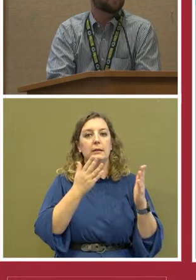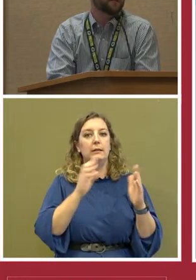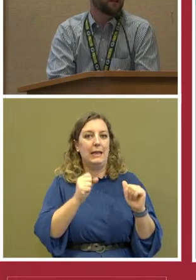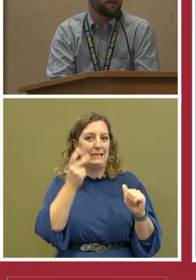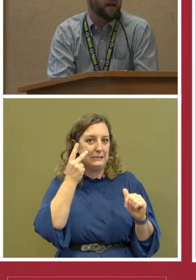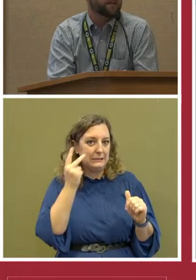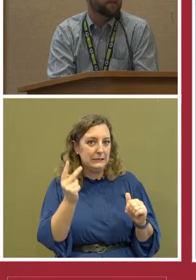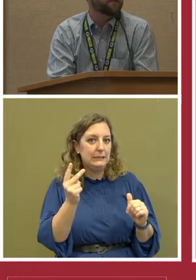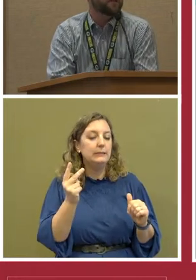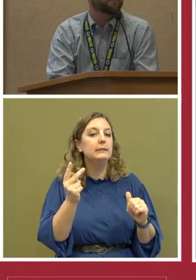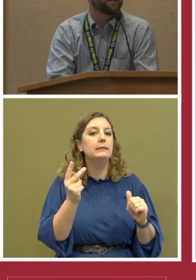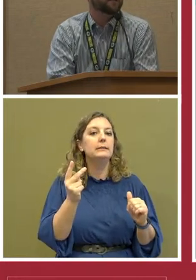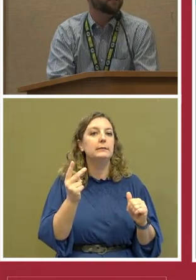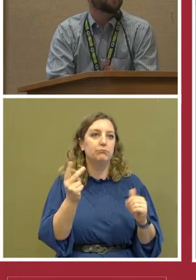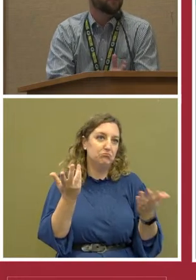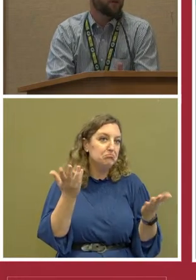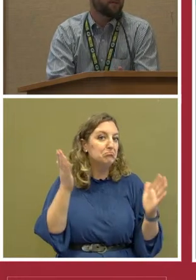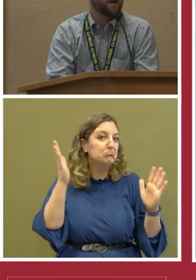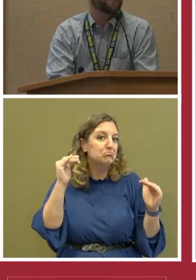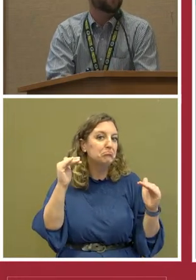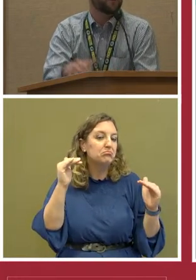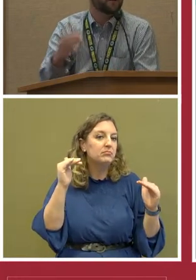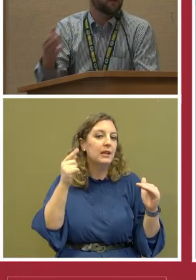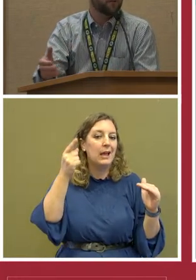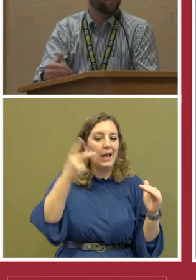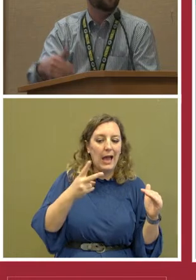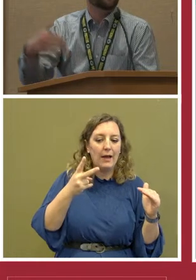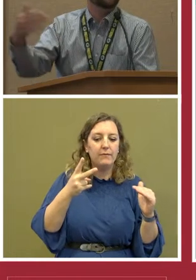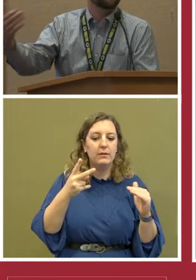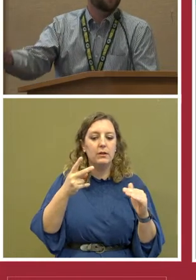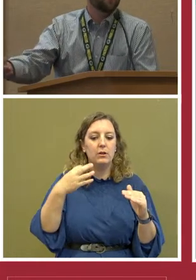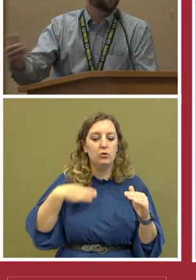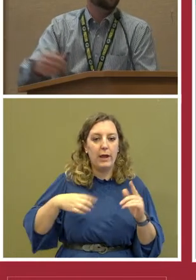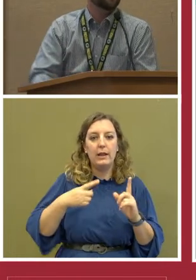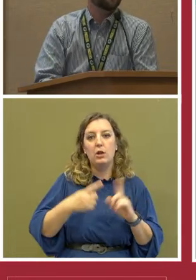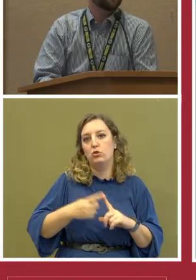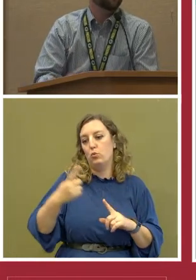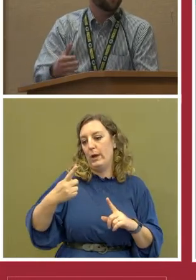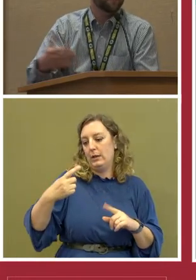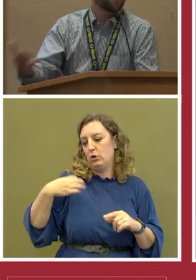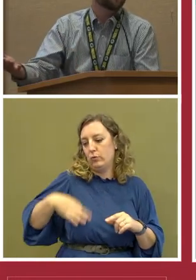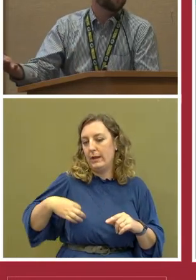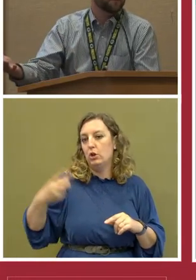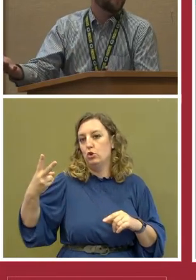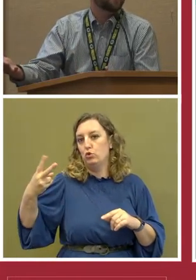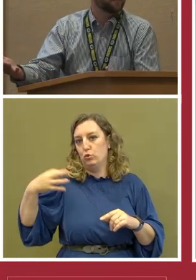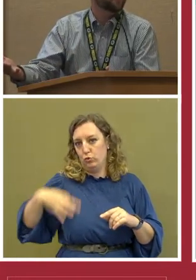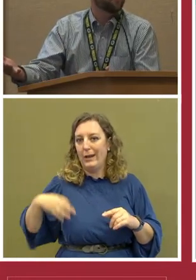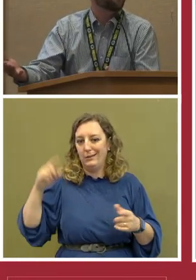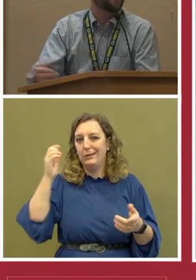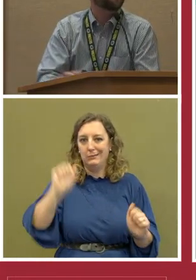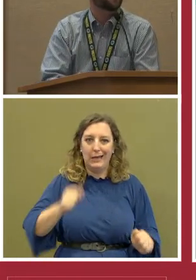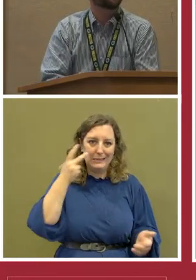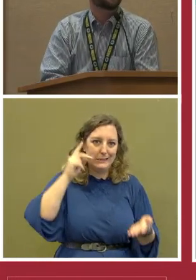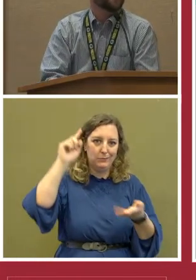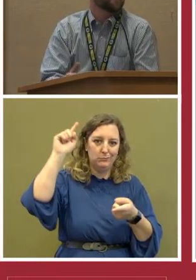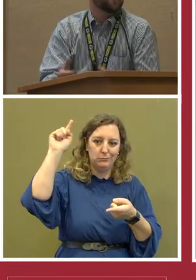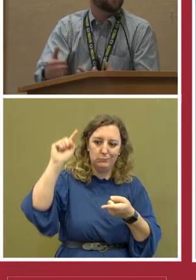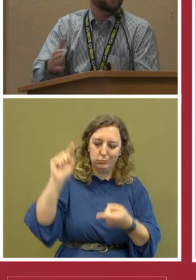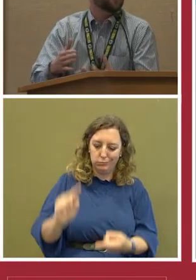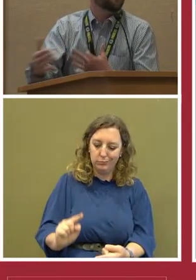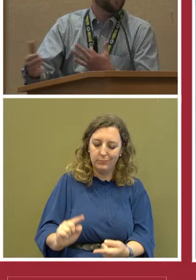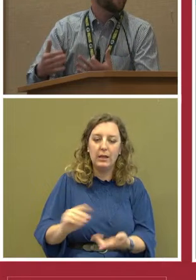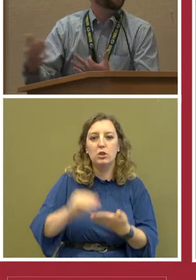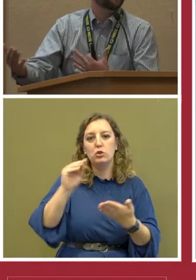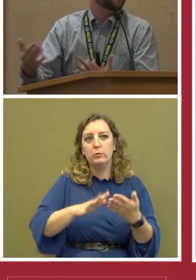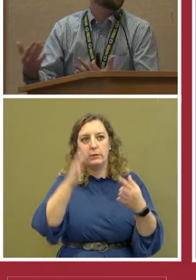So you can see, as to be expected, going from a half a credit to a full credit to 2 full credits in a program, there is to be expected to be a drop-off there as